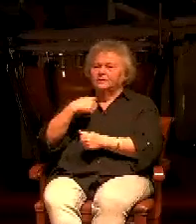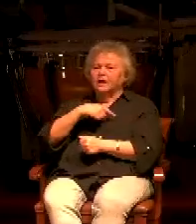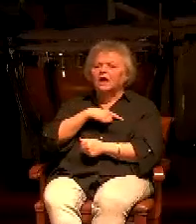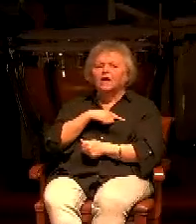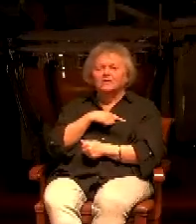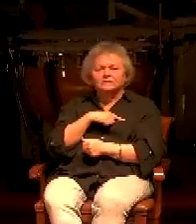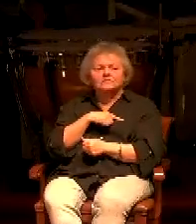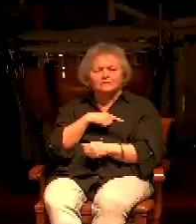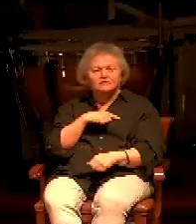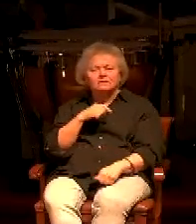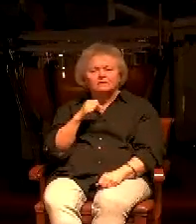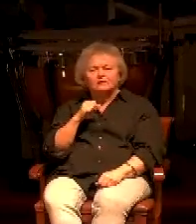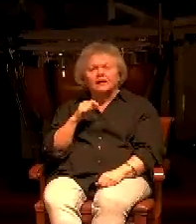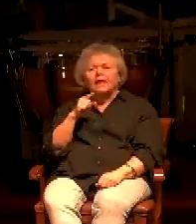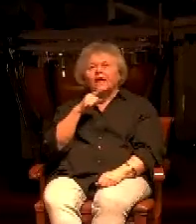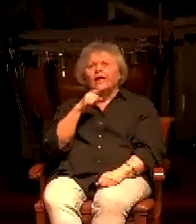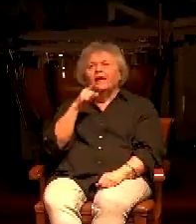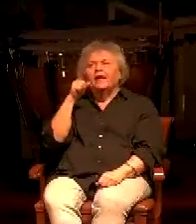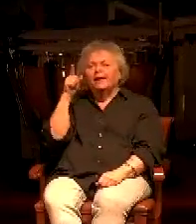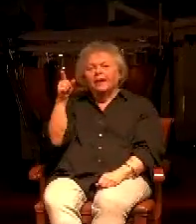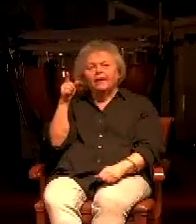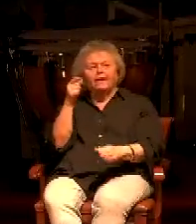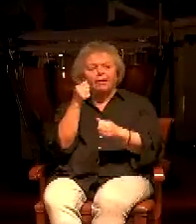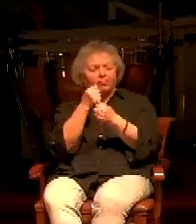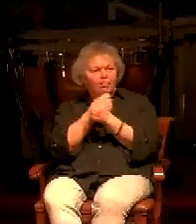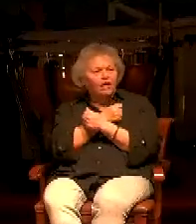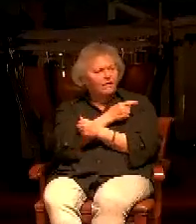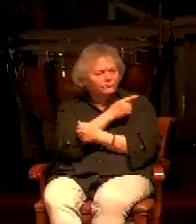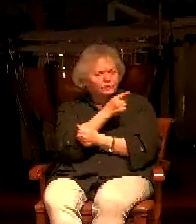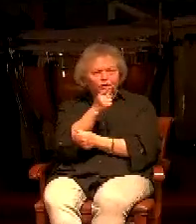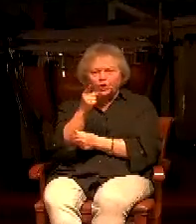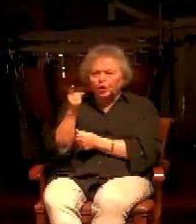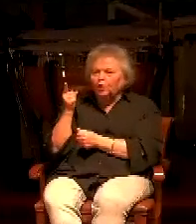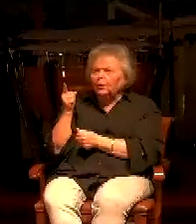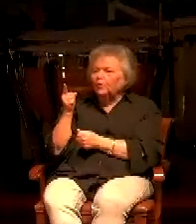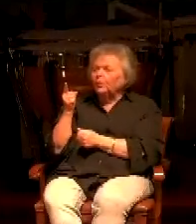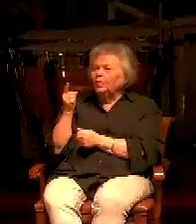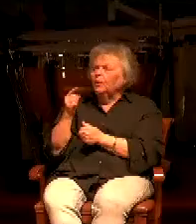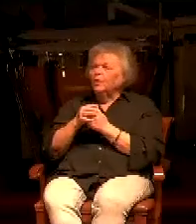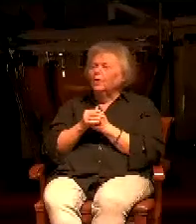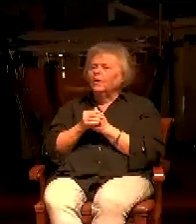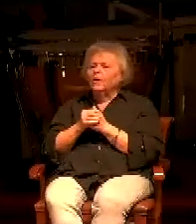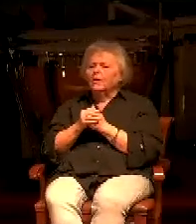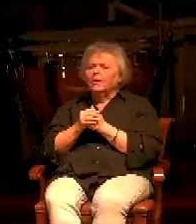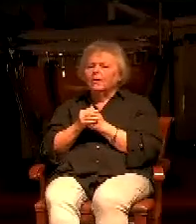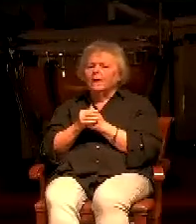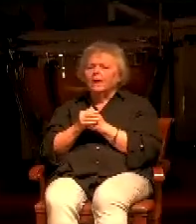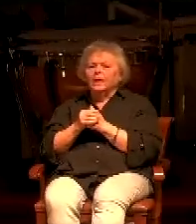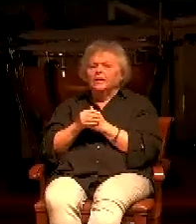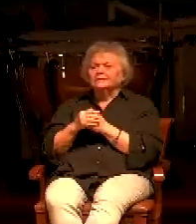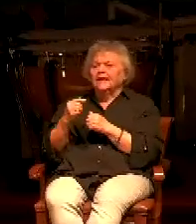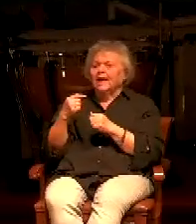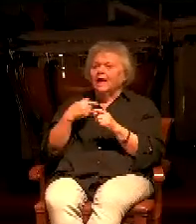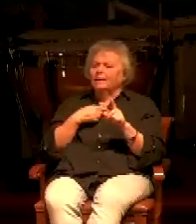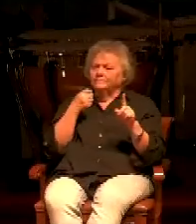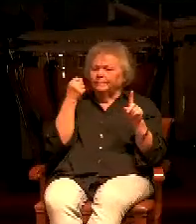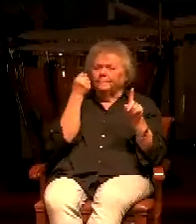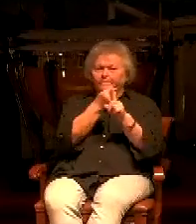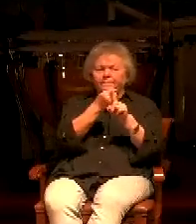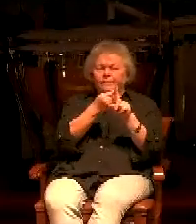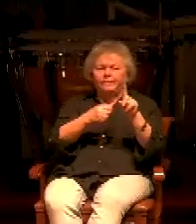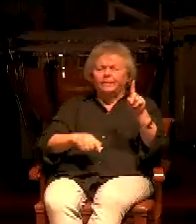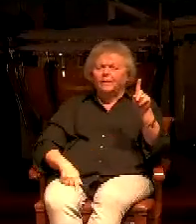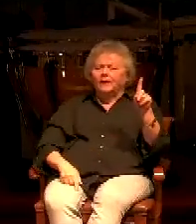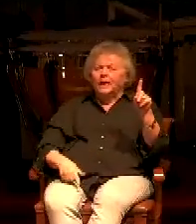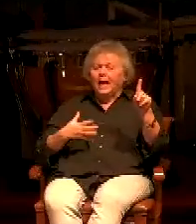He loves you. Because Cory, at the first punch in his mouth, is out.